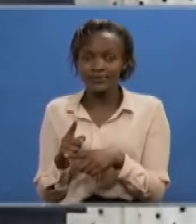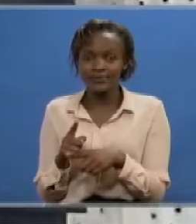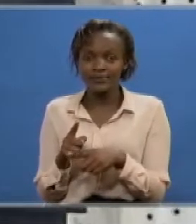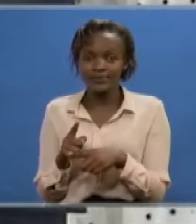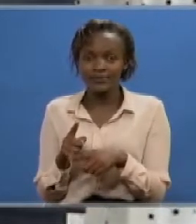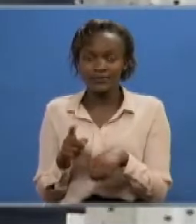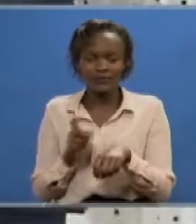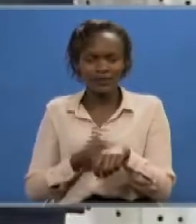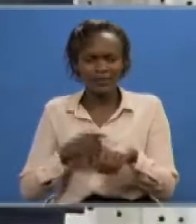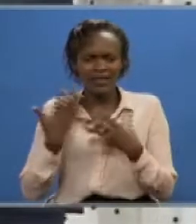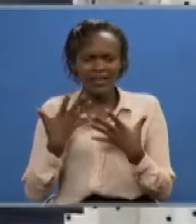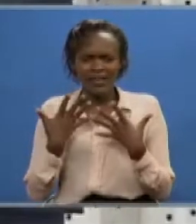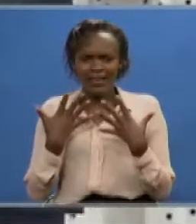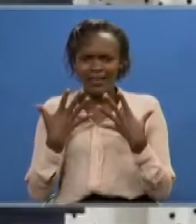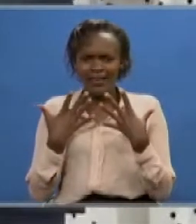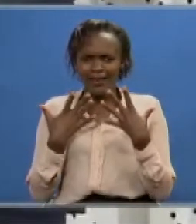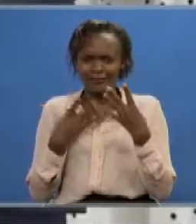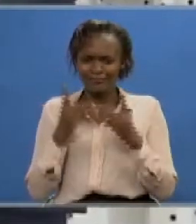after further dialogue amongst them,